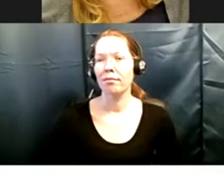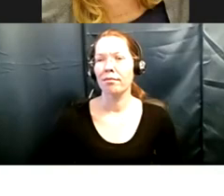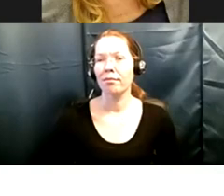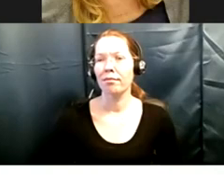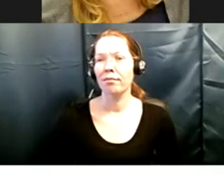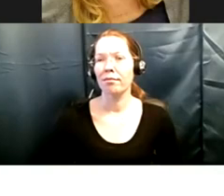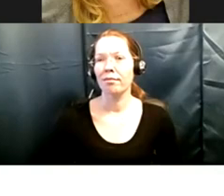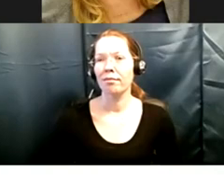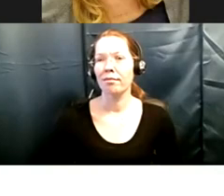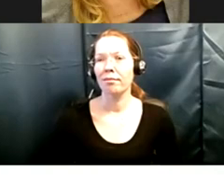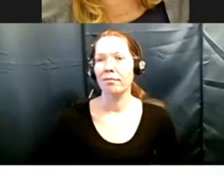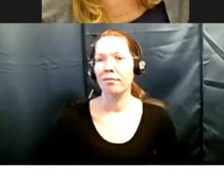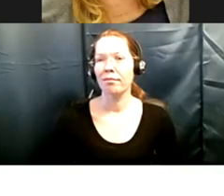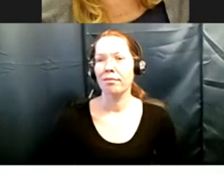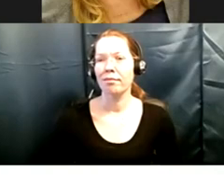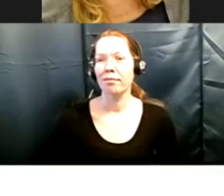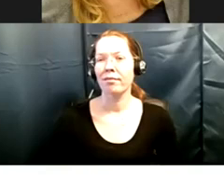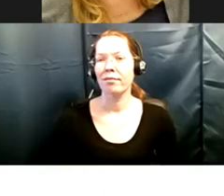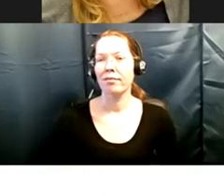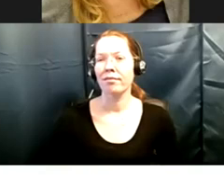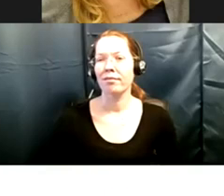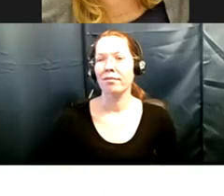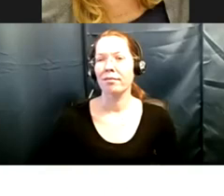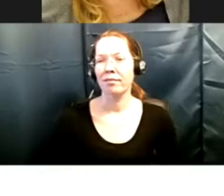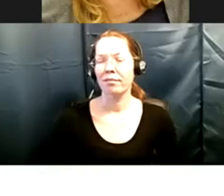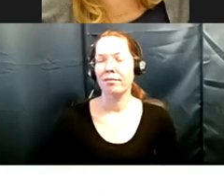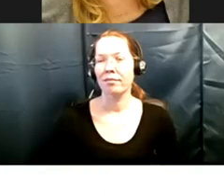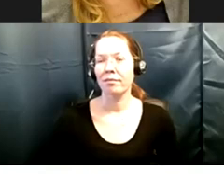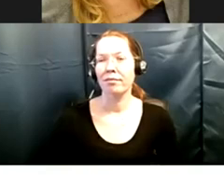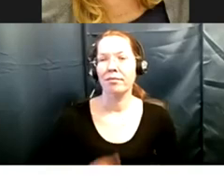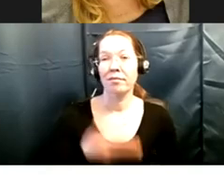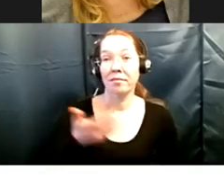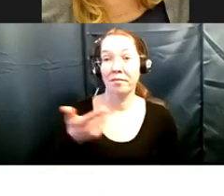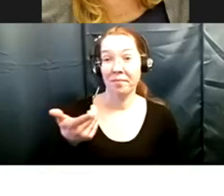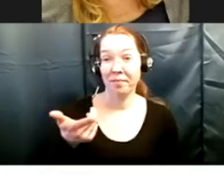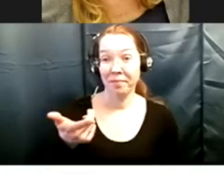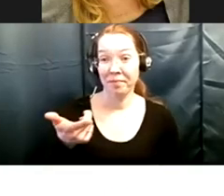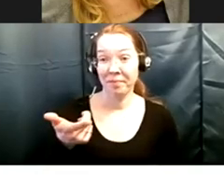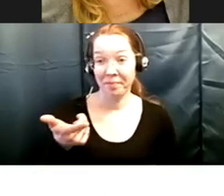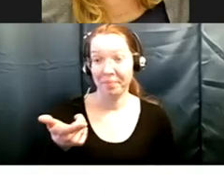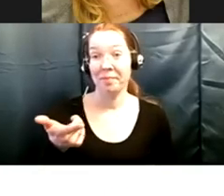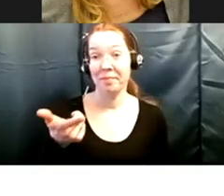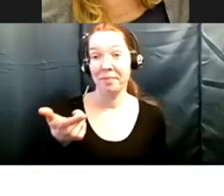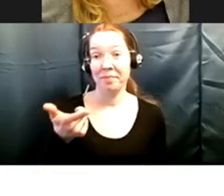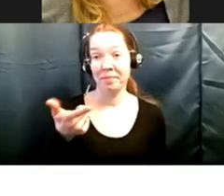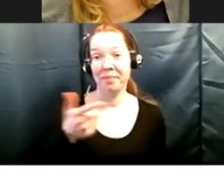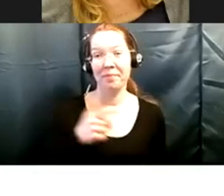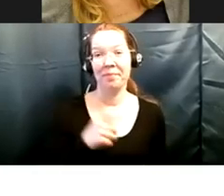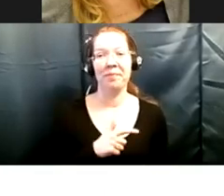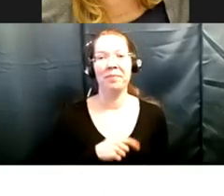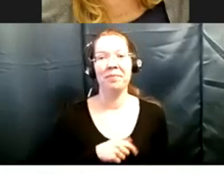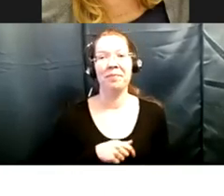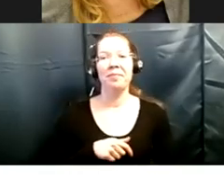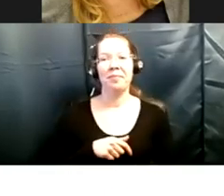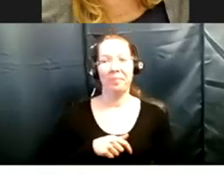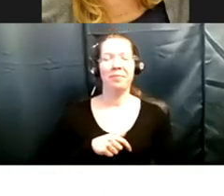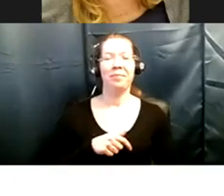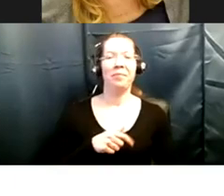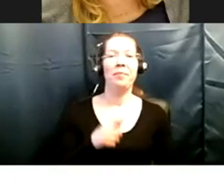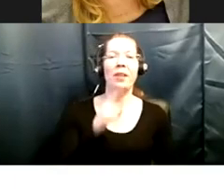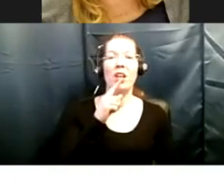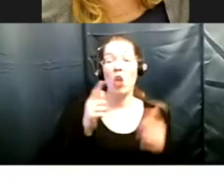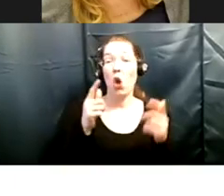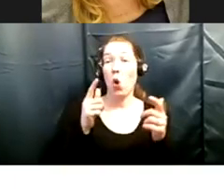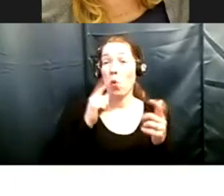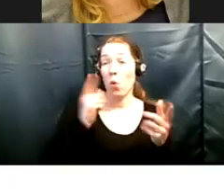that. Okay, great. So another thing that happens is that we help cover